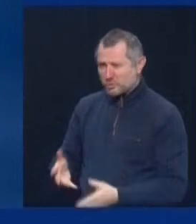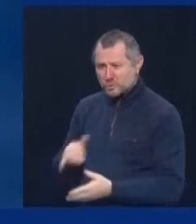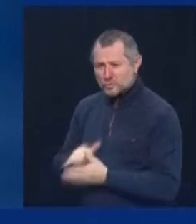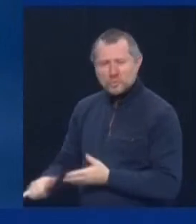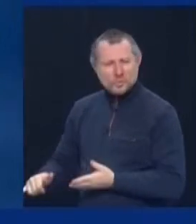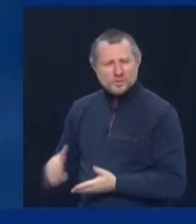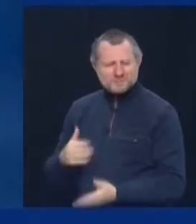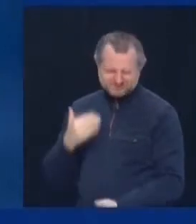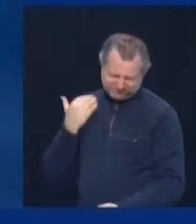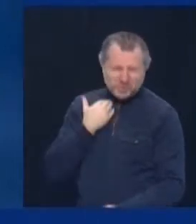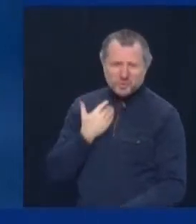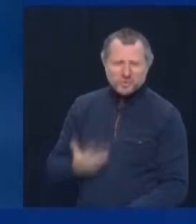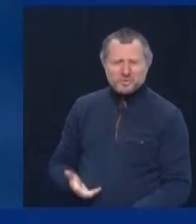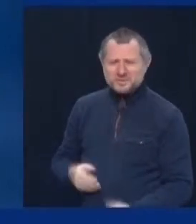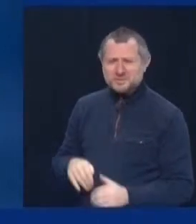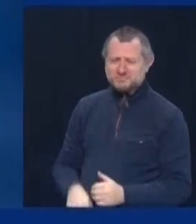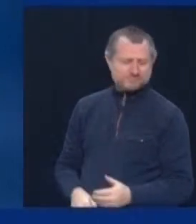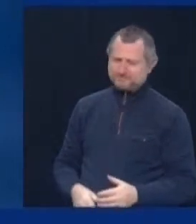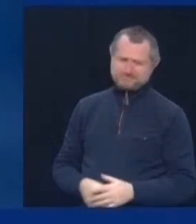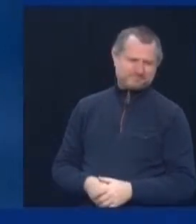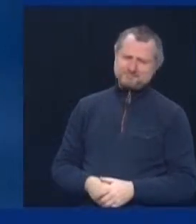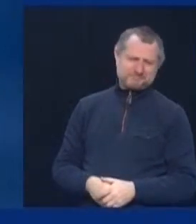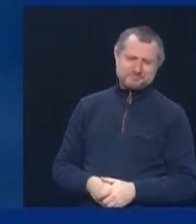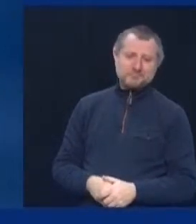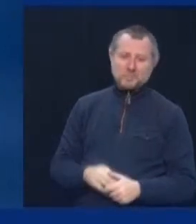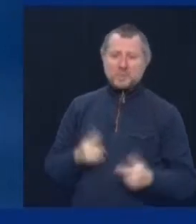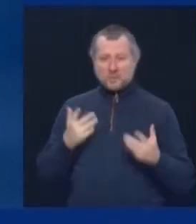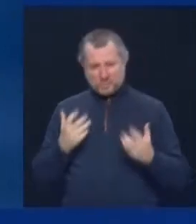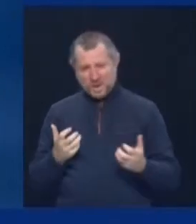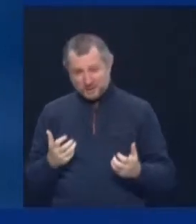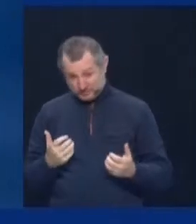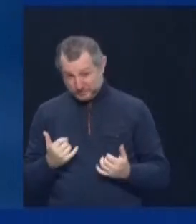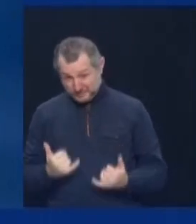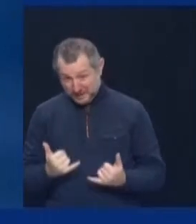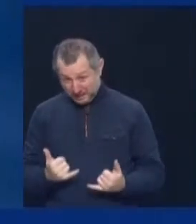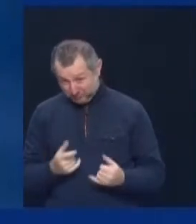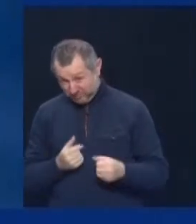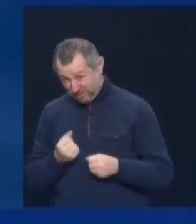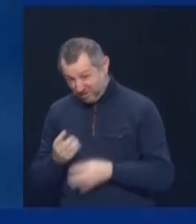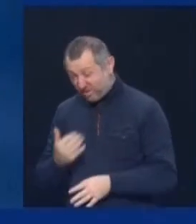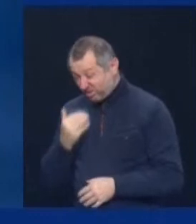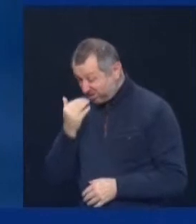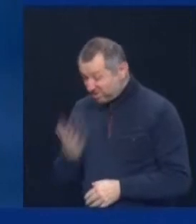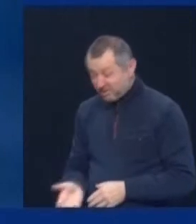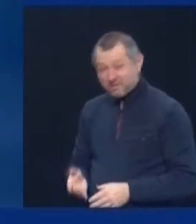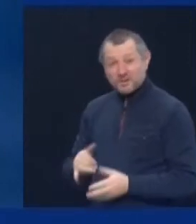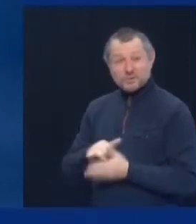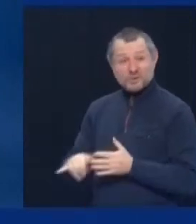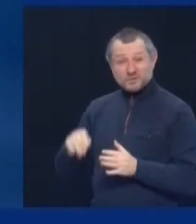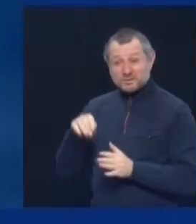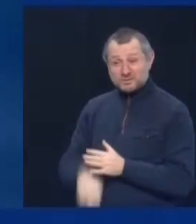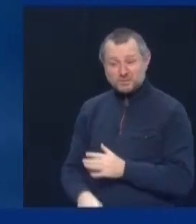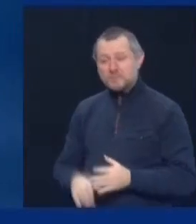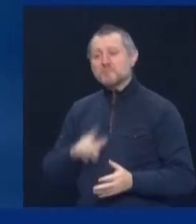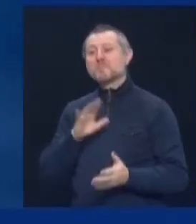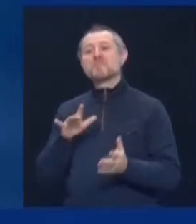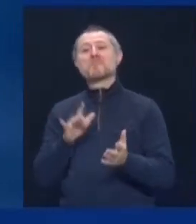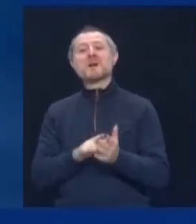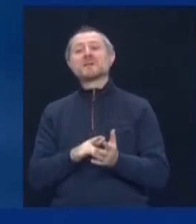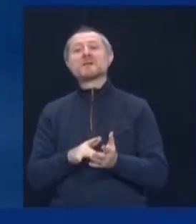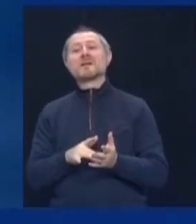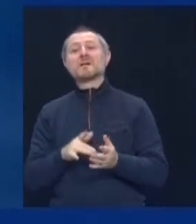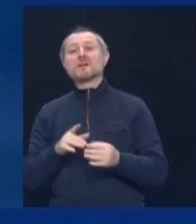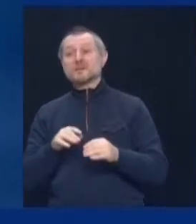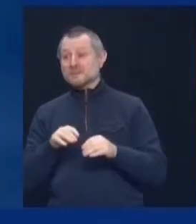And you want to bankrupt New York now, in the middle of this pandemic, when the numbers are